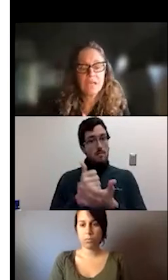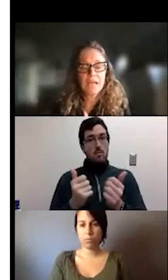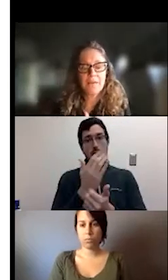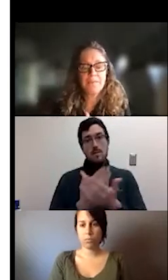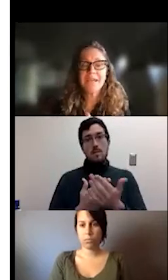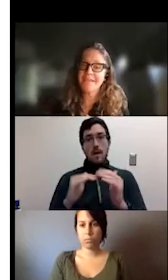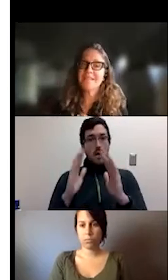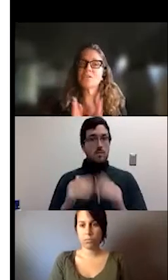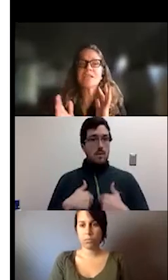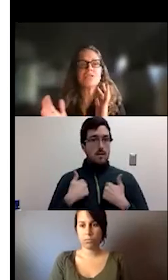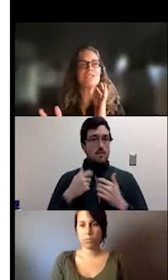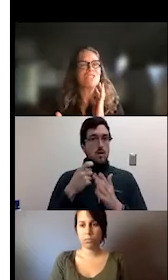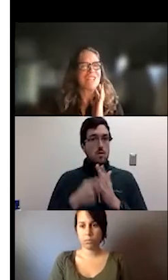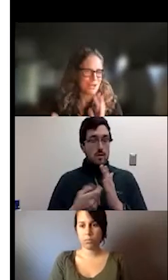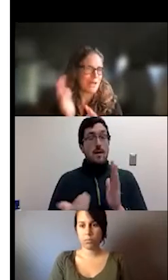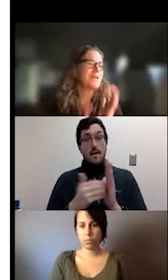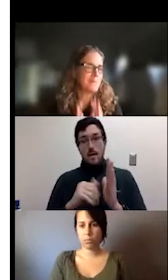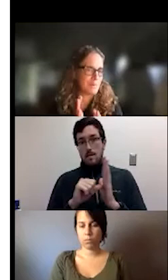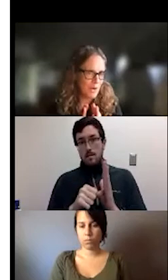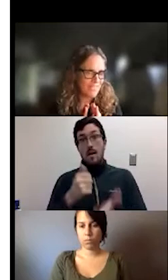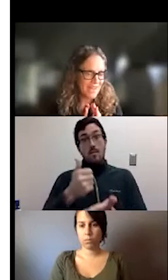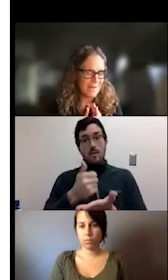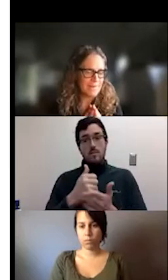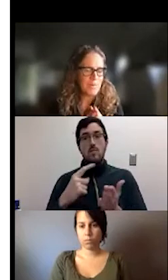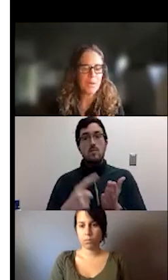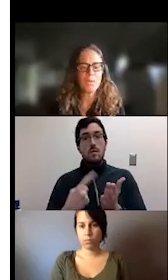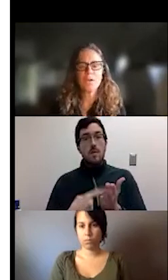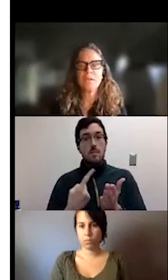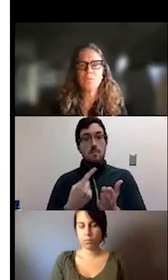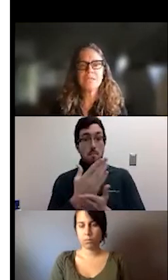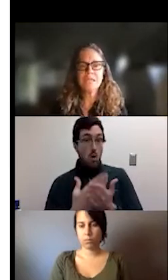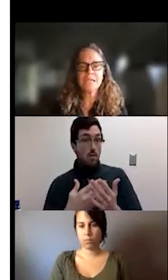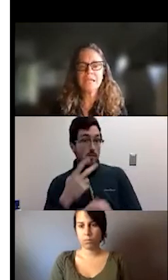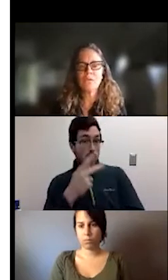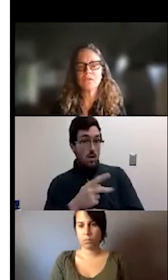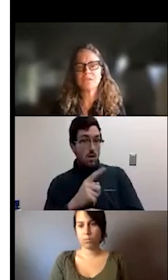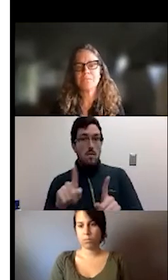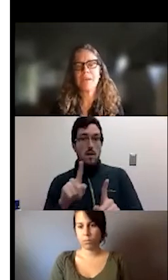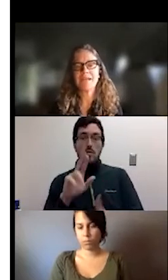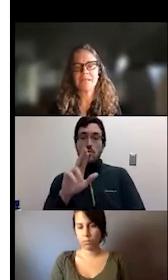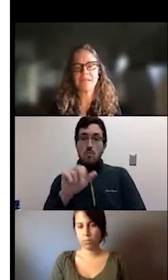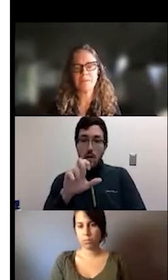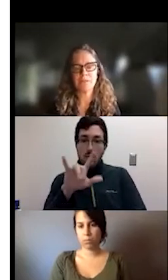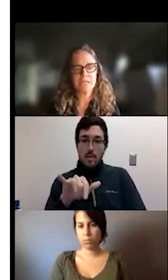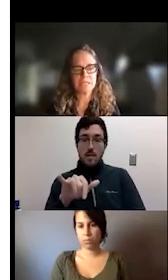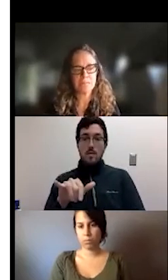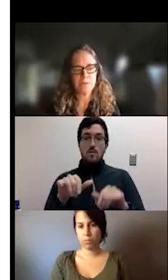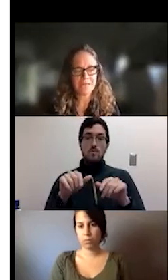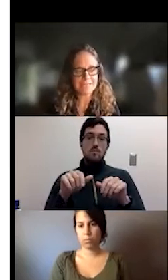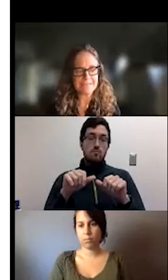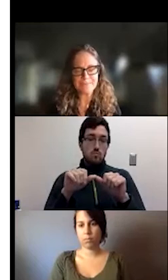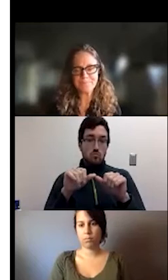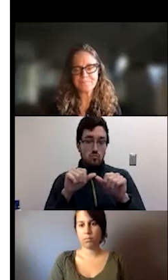costs. Again, these are interventions that are sometimes part of care, but rarely routinely or systematically built